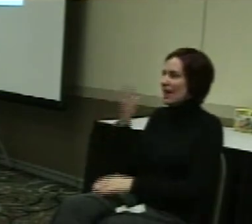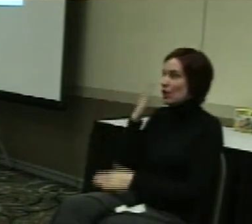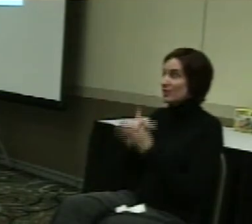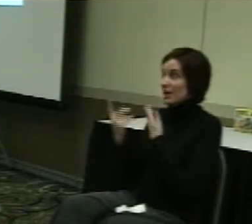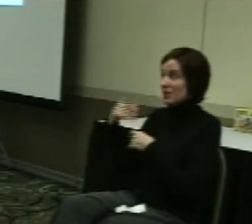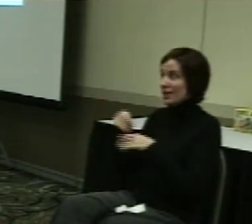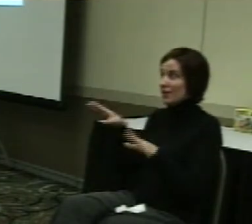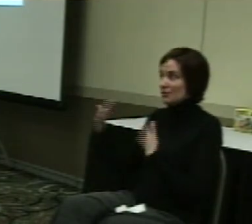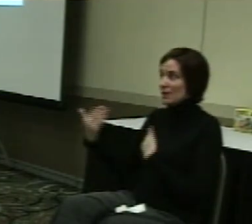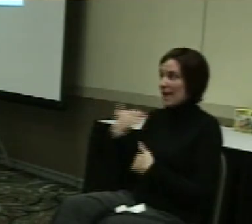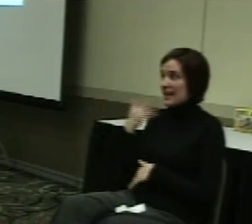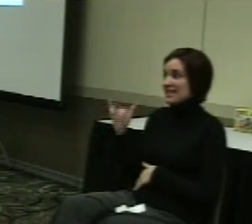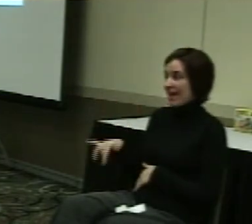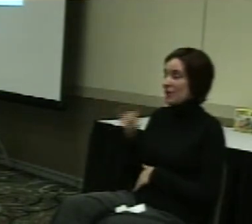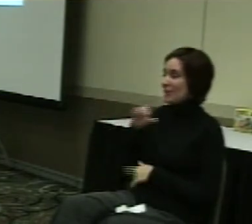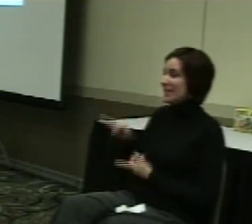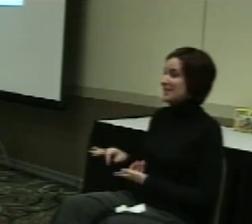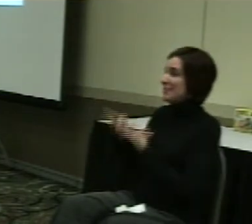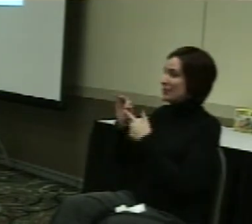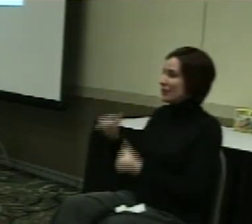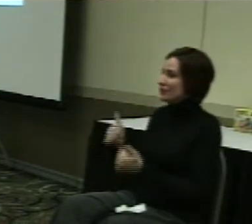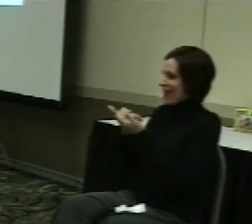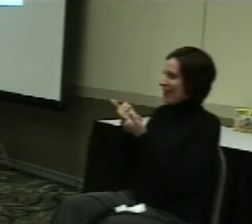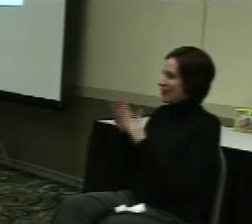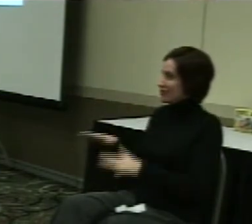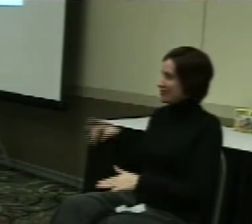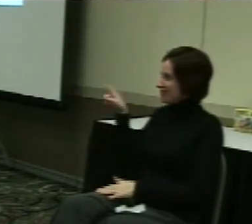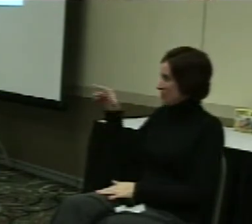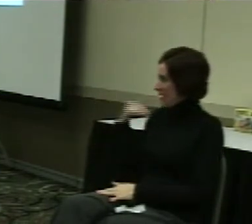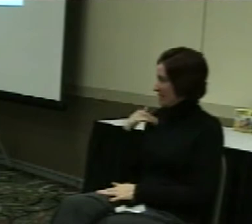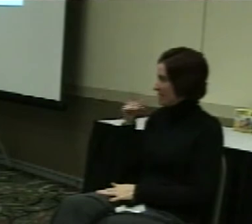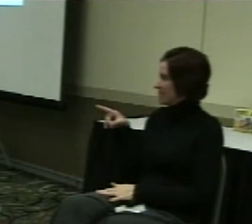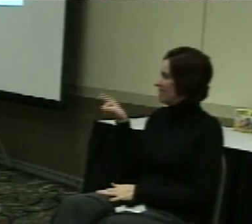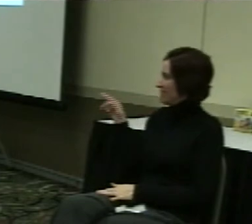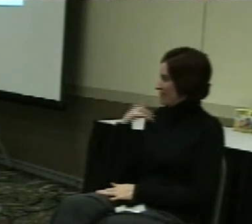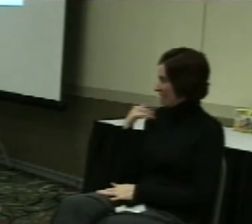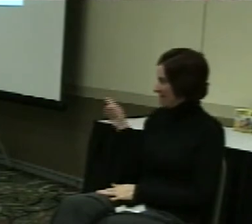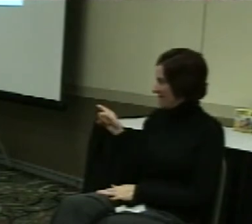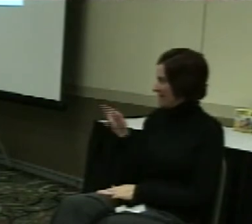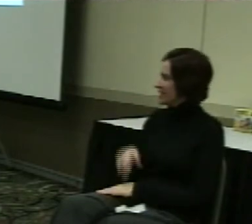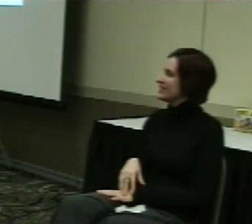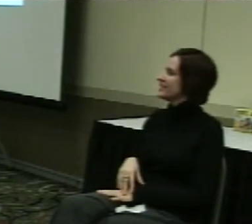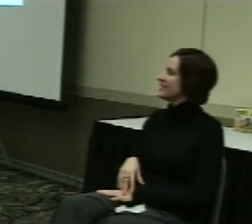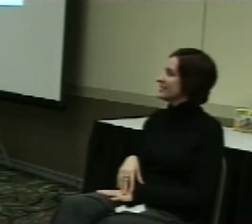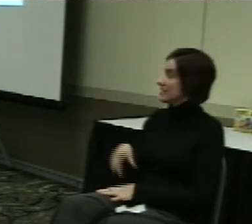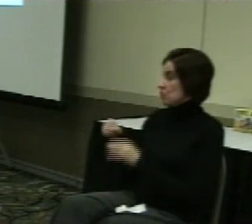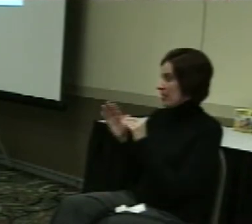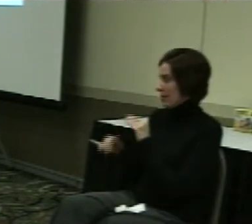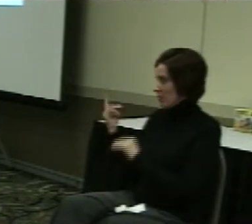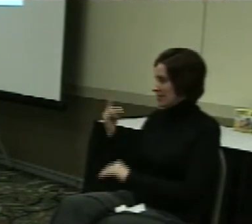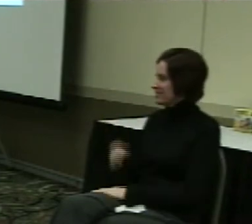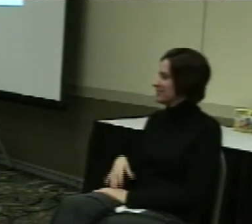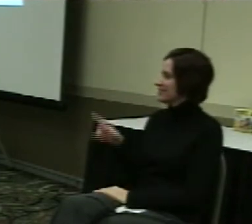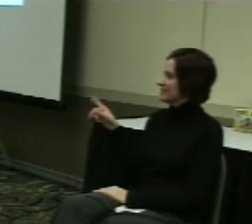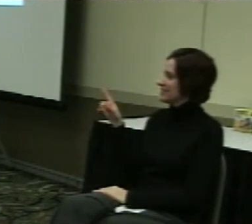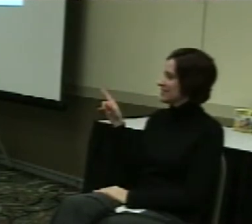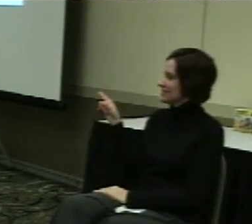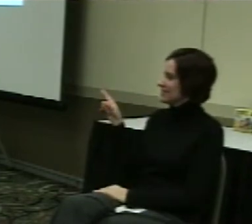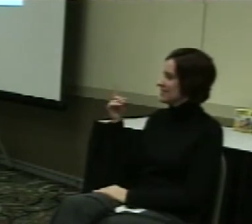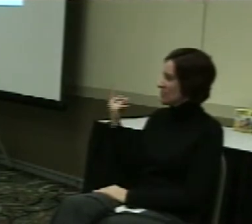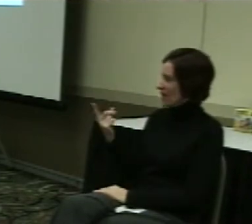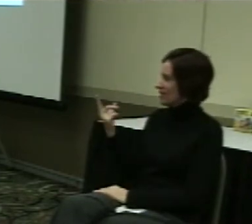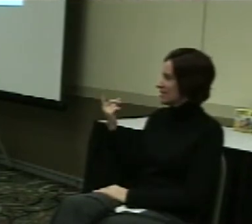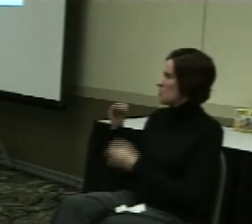does. I know a person. You have one, and you have one, and you have one, and you have more than